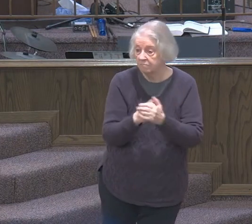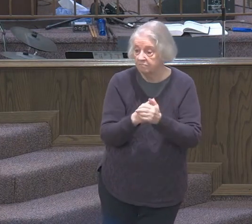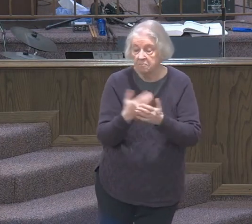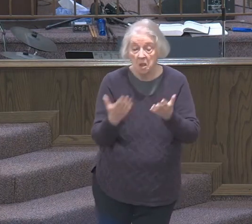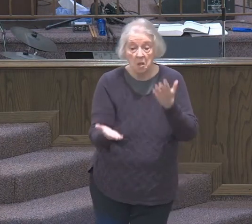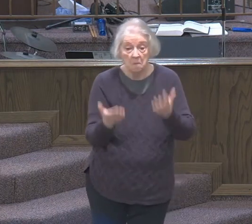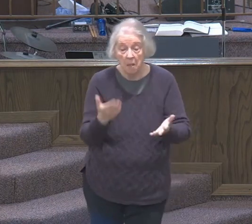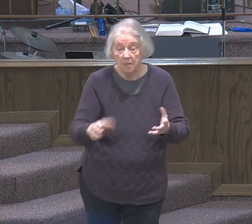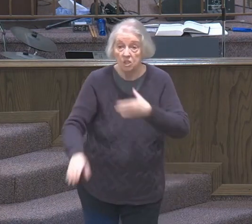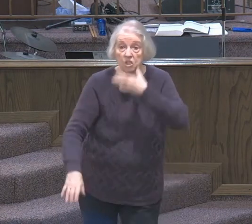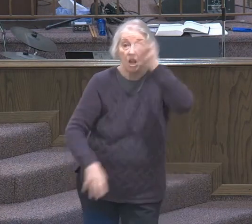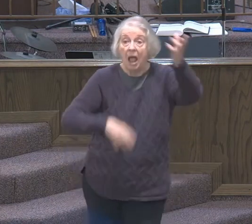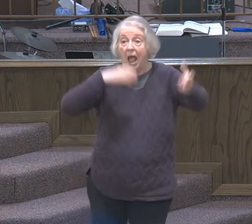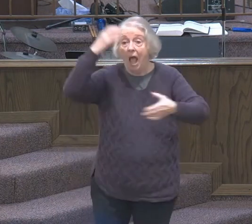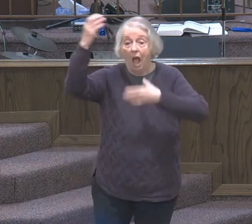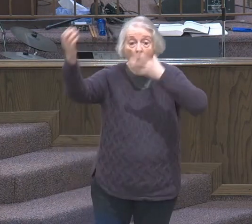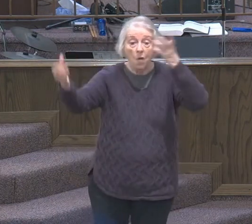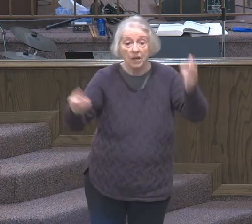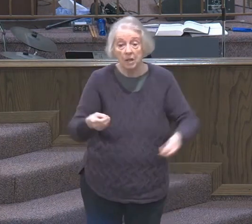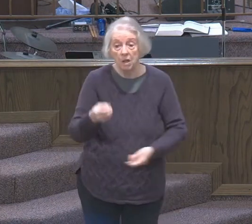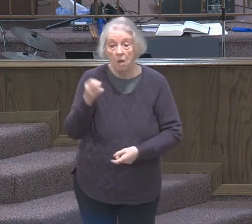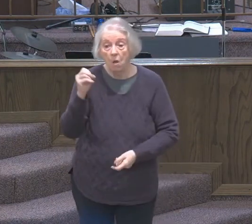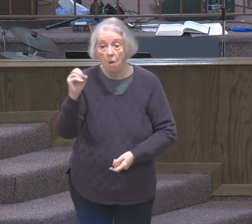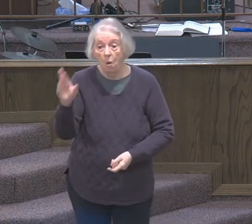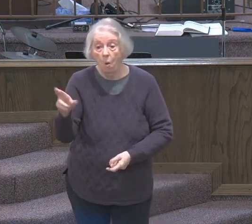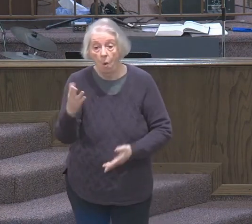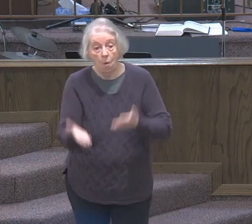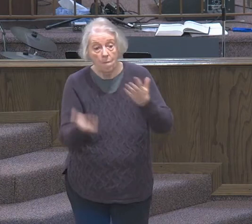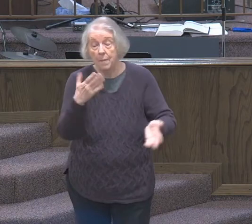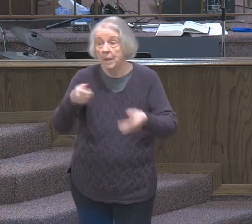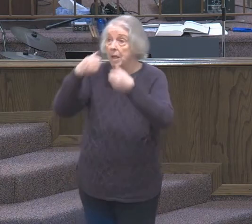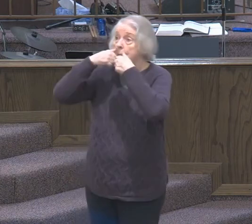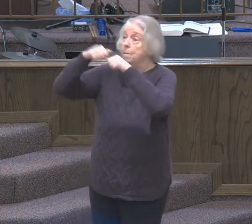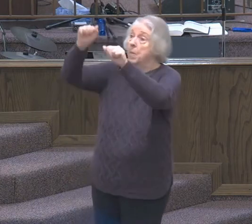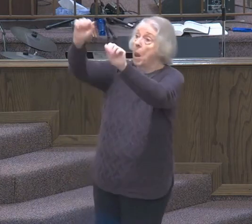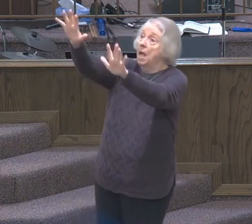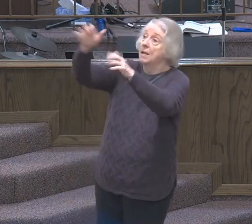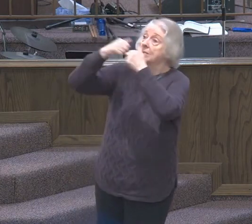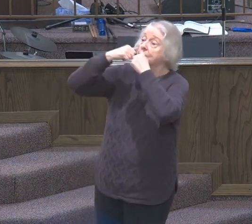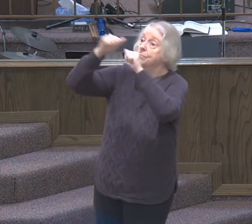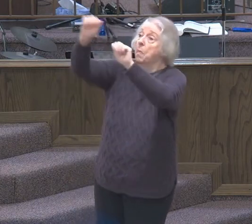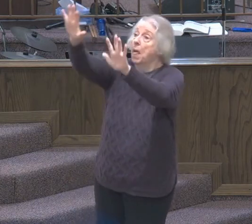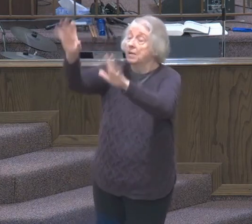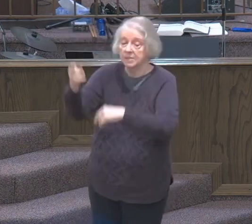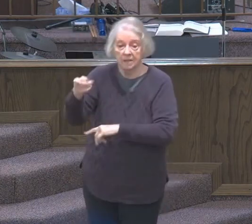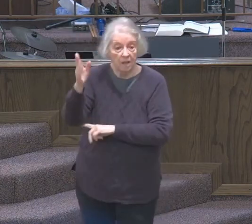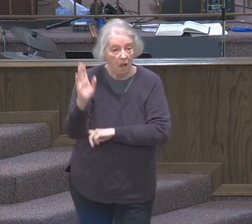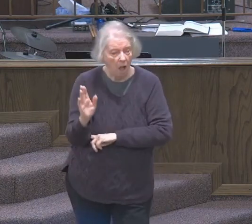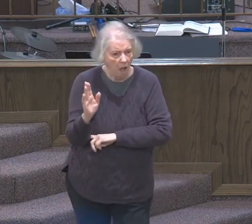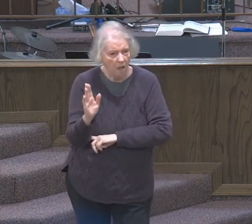blessing God, and because we tend to associate worship with some kind of